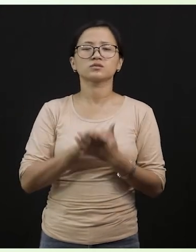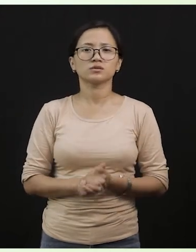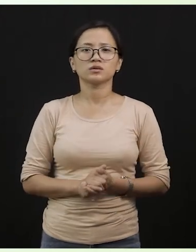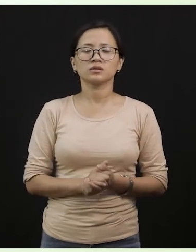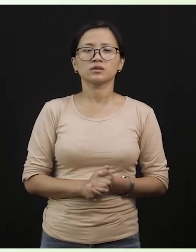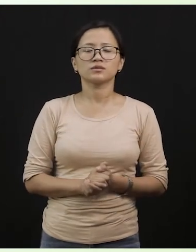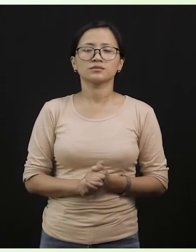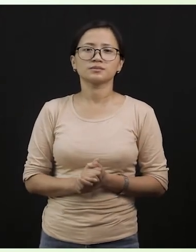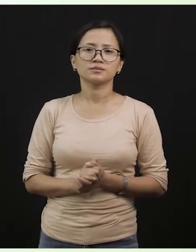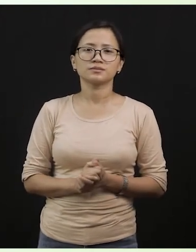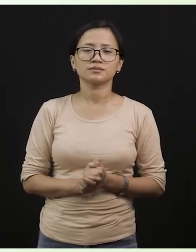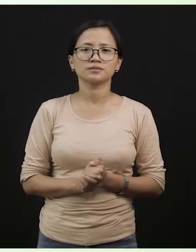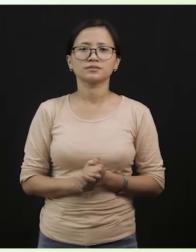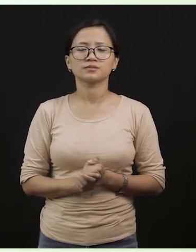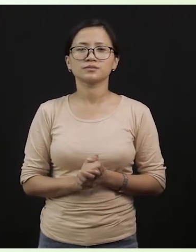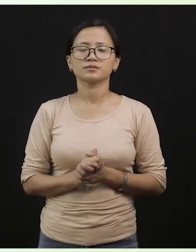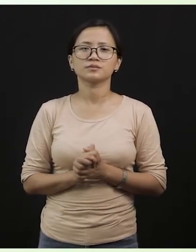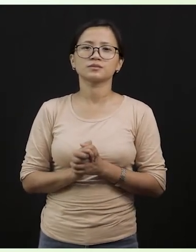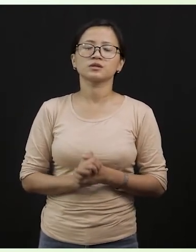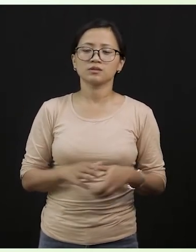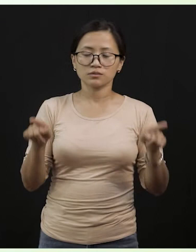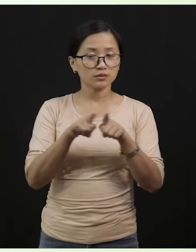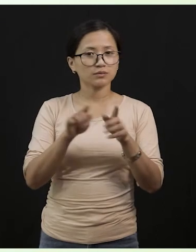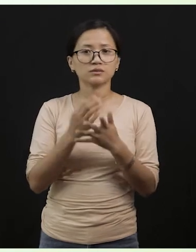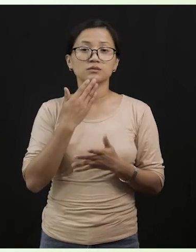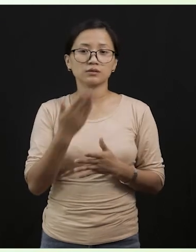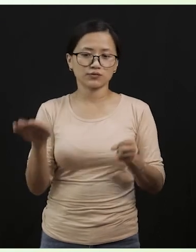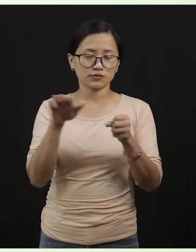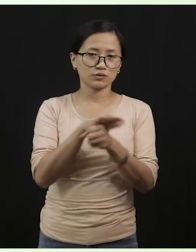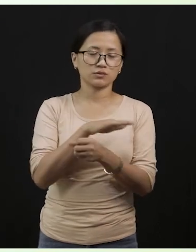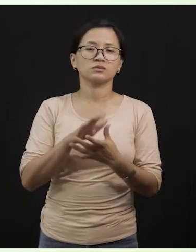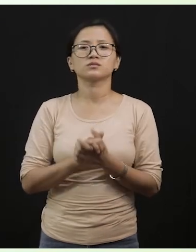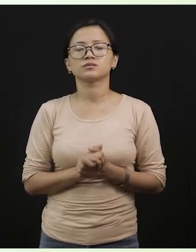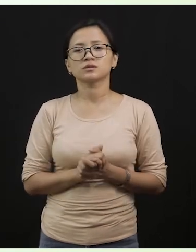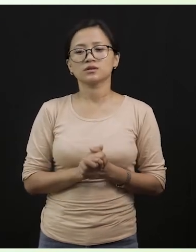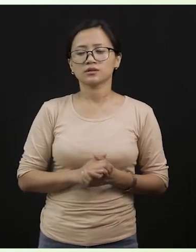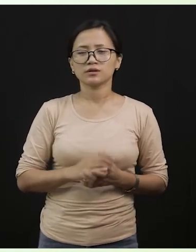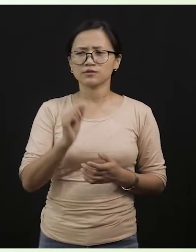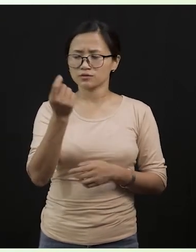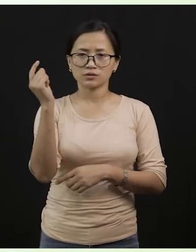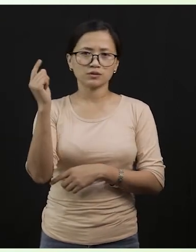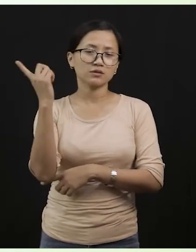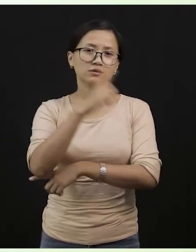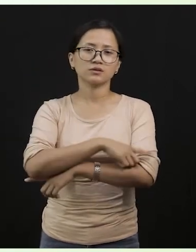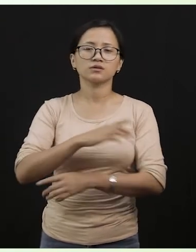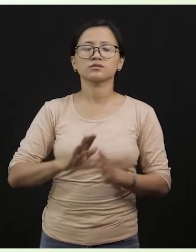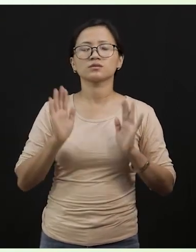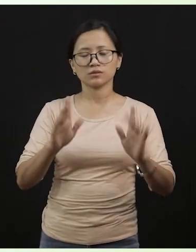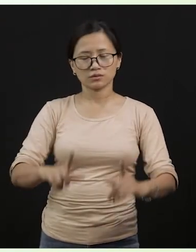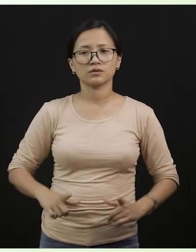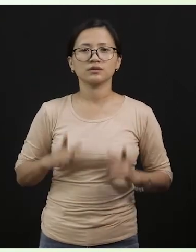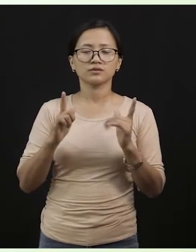means thankful, okay? Grateful is the same with thankful. So you have to thank God every single day for the life that you